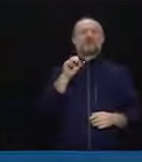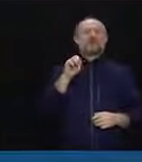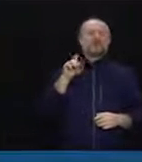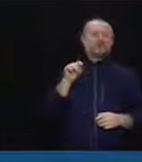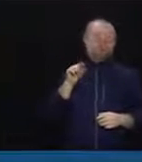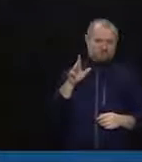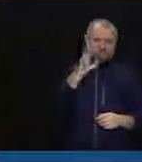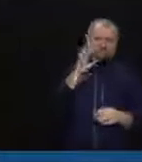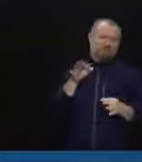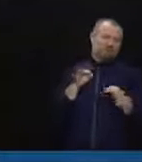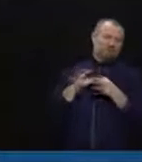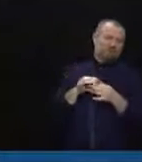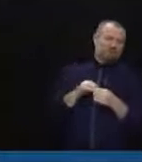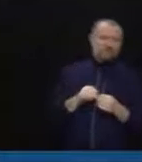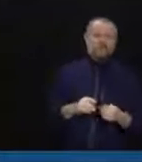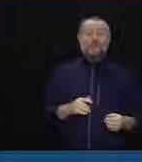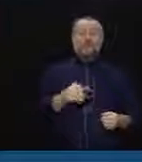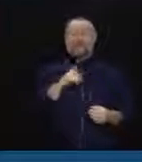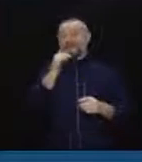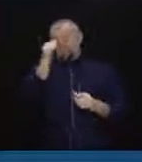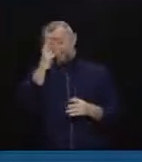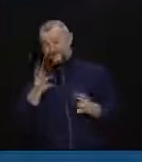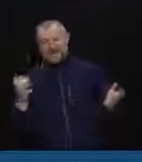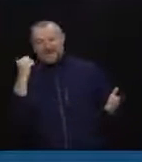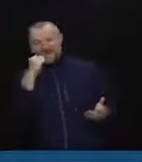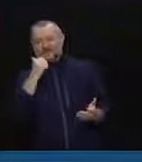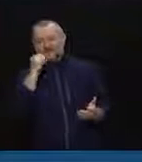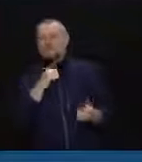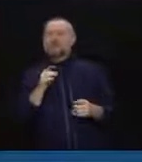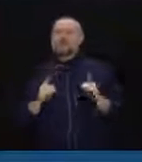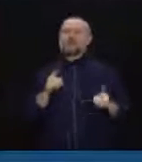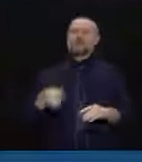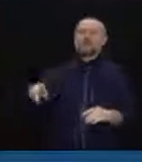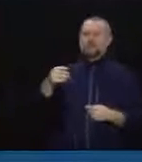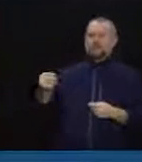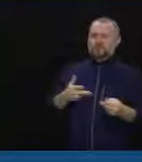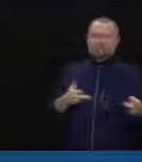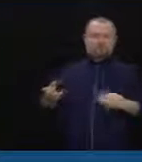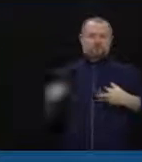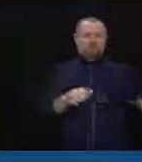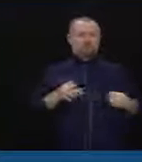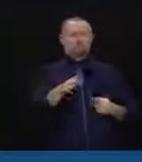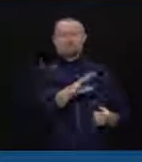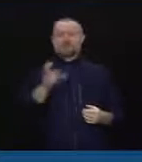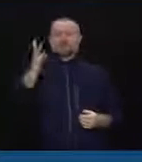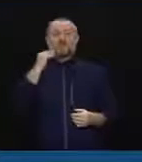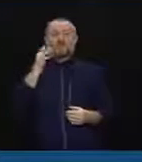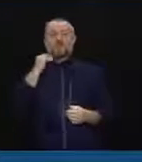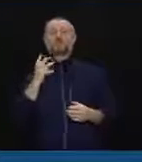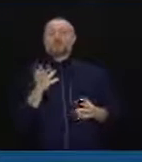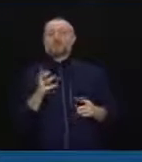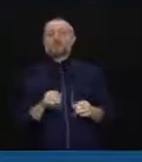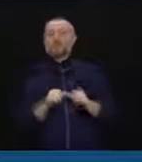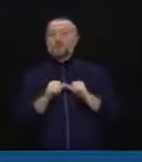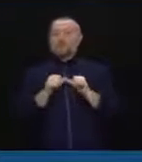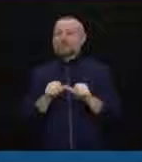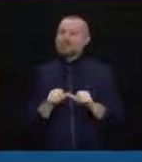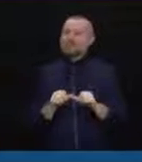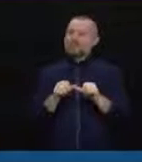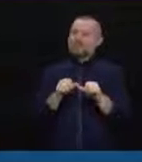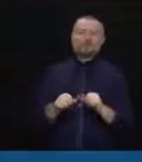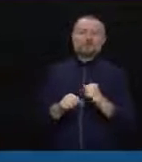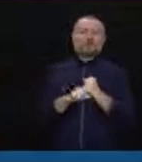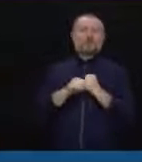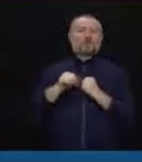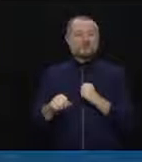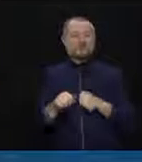doesn't tell me they're also experiencing long COVID, long haul COVID. And this is devastating for people who want to get back to work,